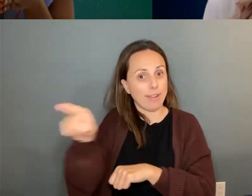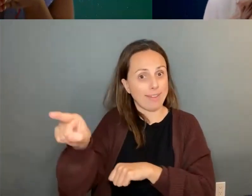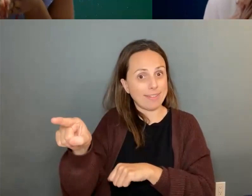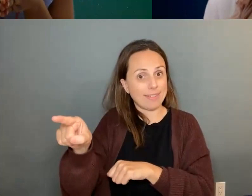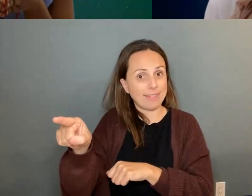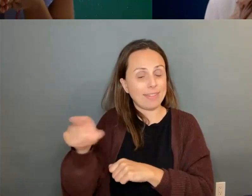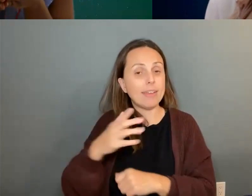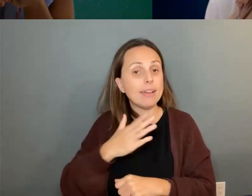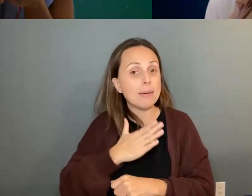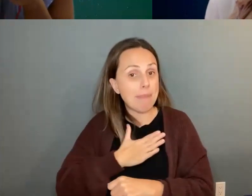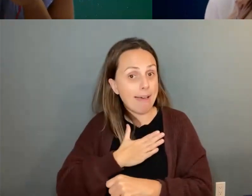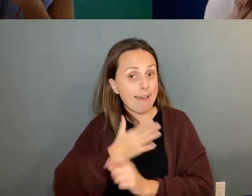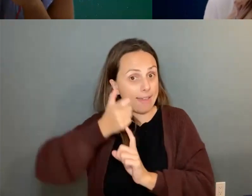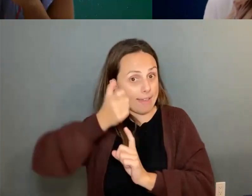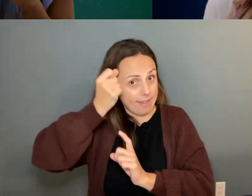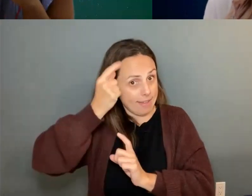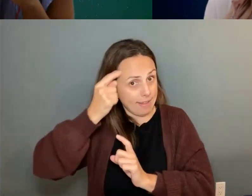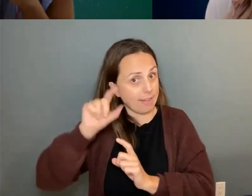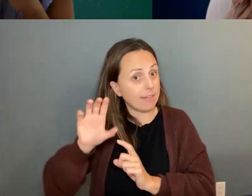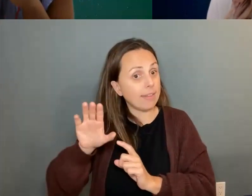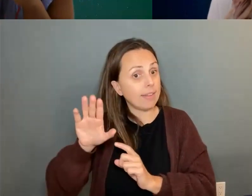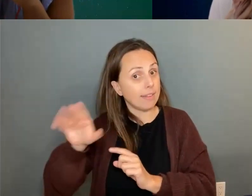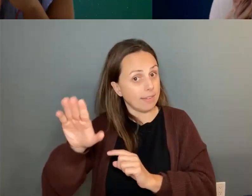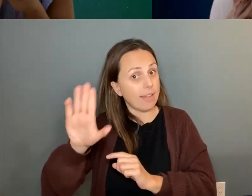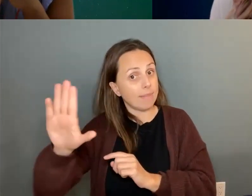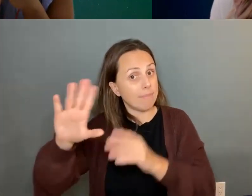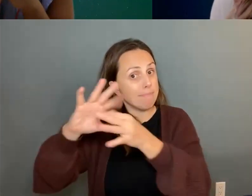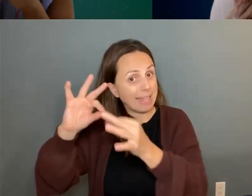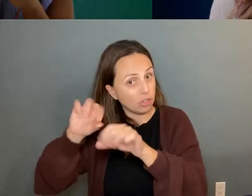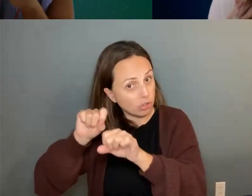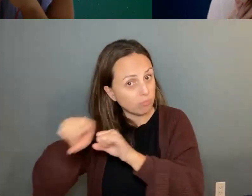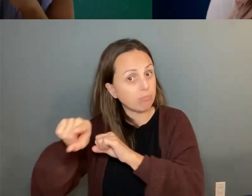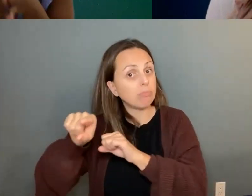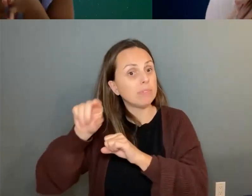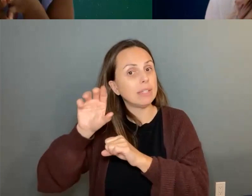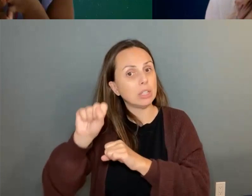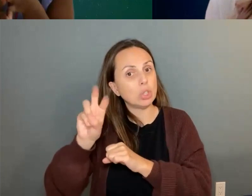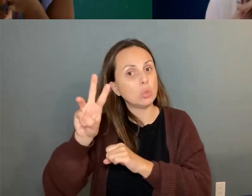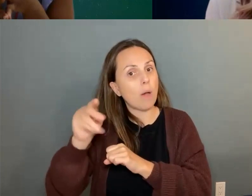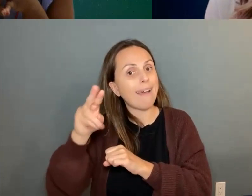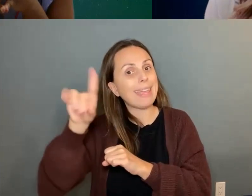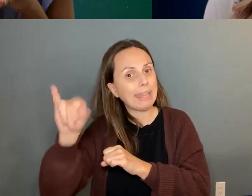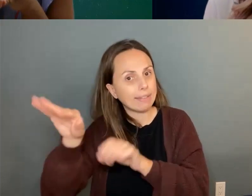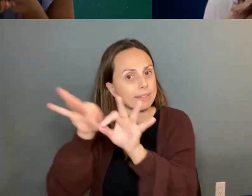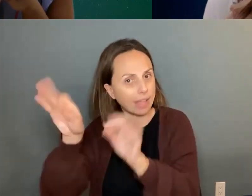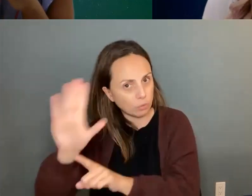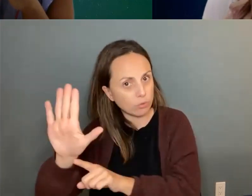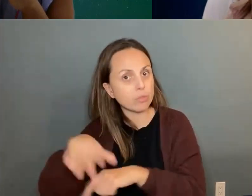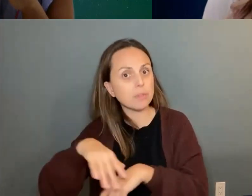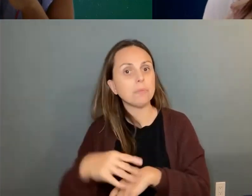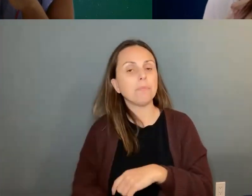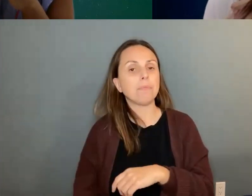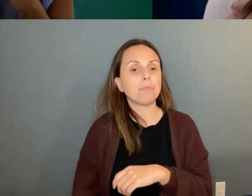my understanding, the messages went out in Swahili. Okay.